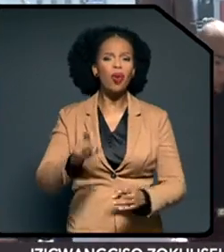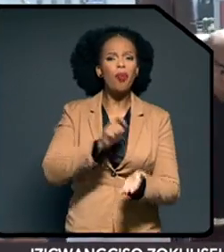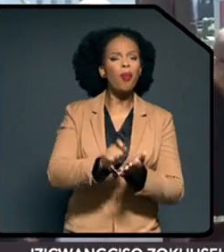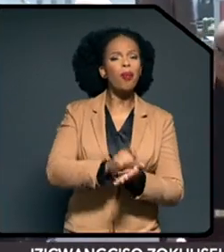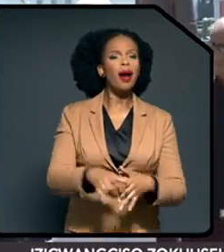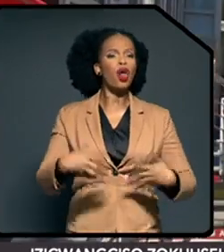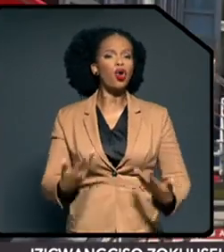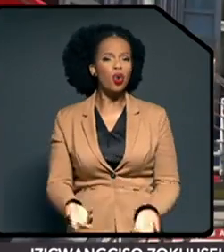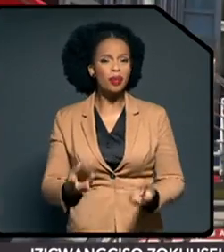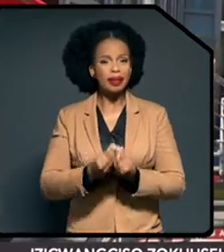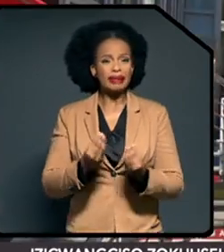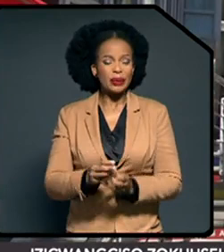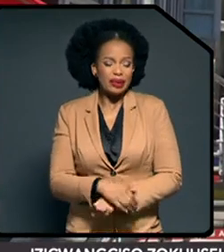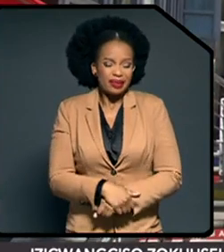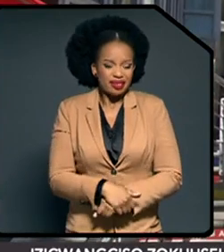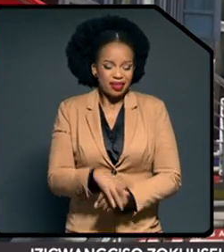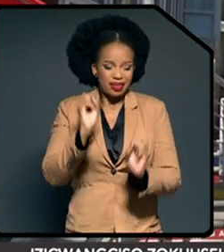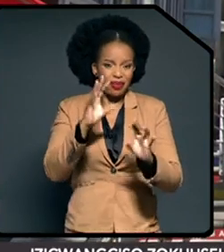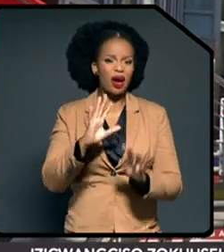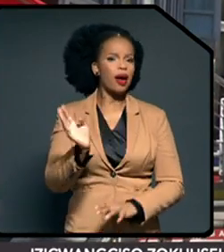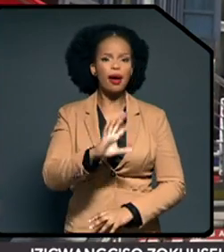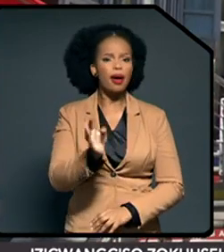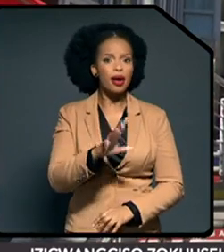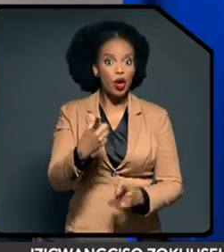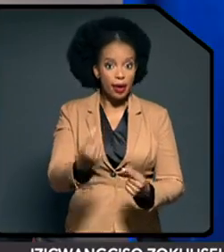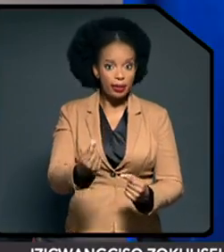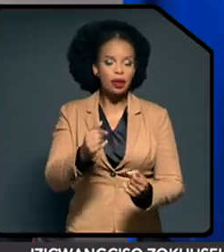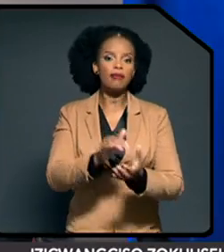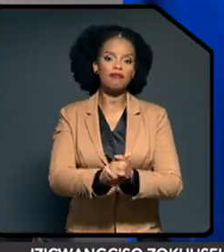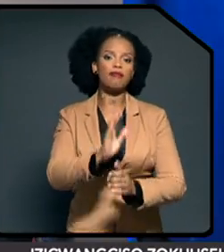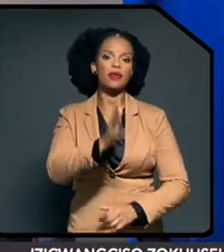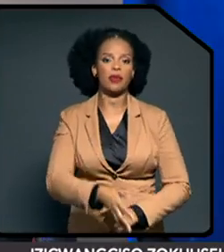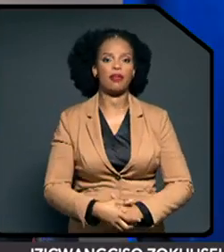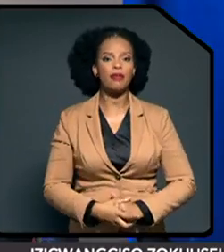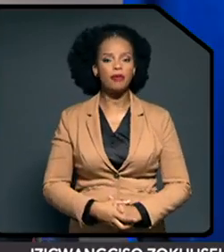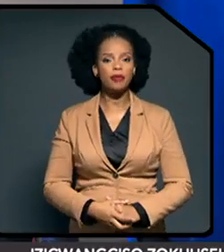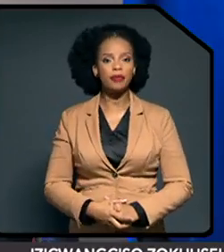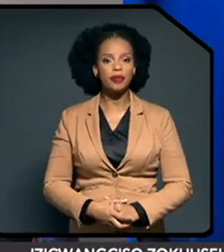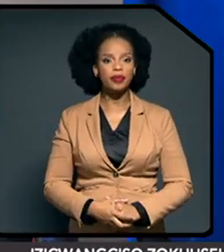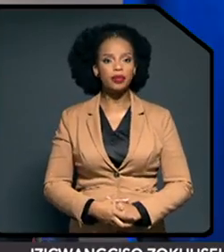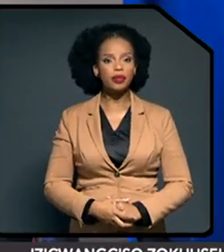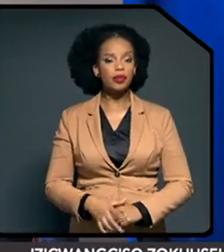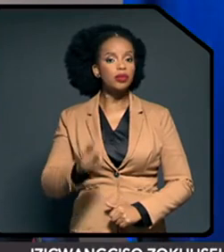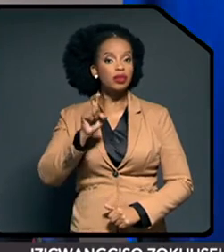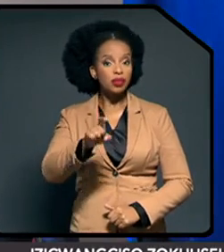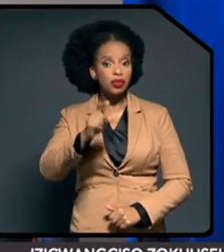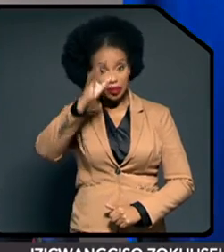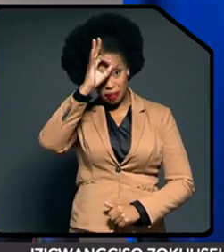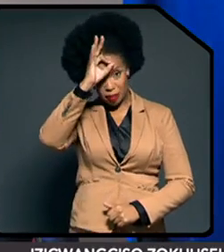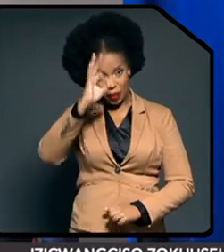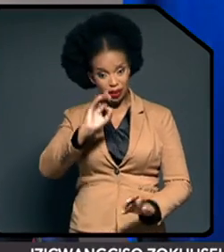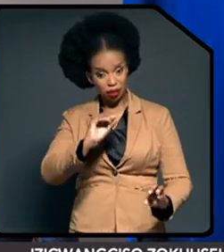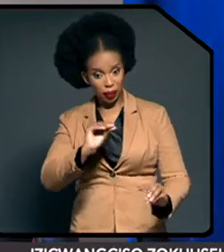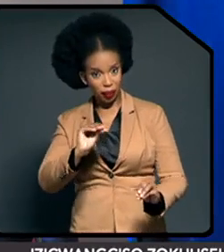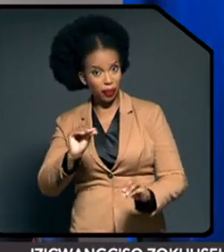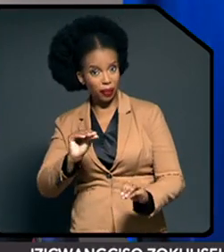ulwazi olumanyukunyezi. Kungenjalo baza kuthatyathelwa amanyathelo. As law enforcement will not hesitate to